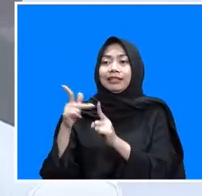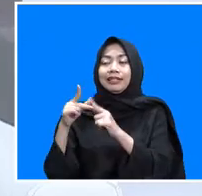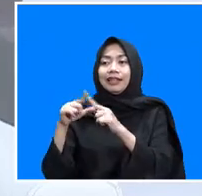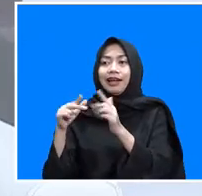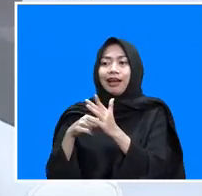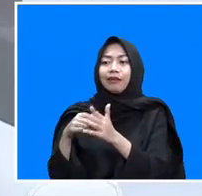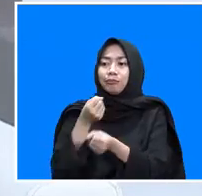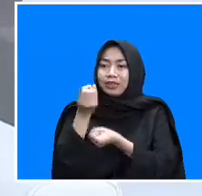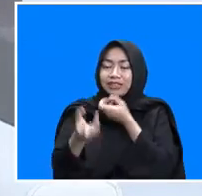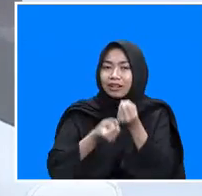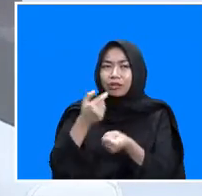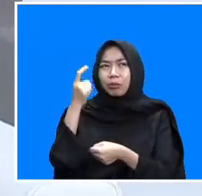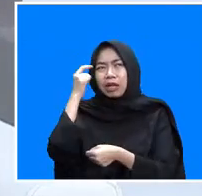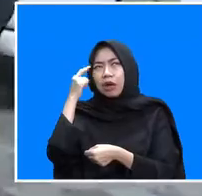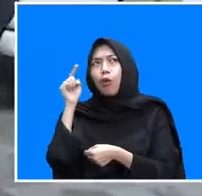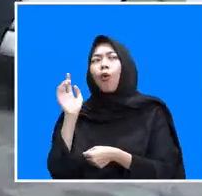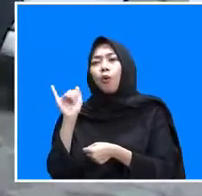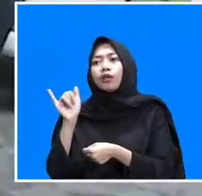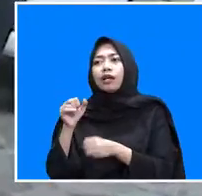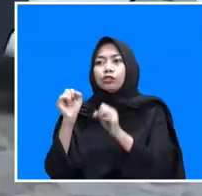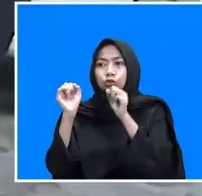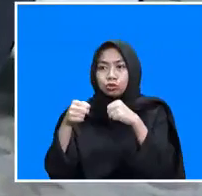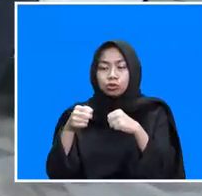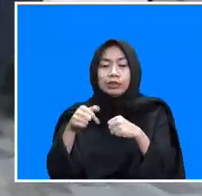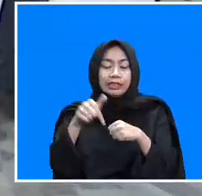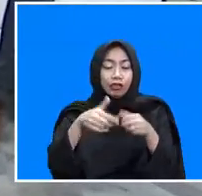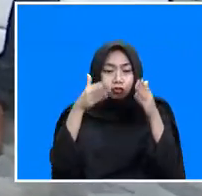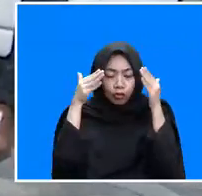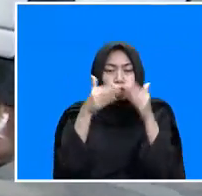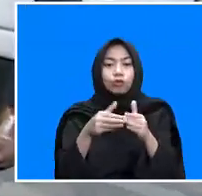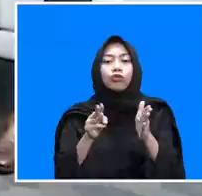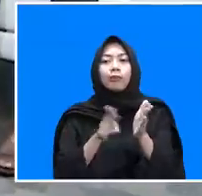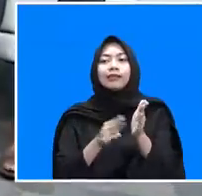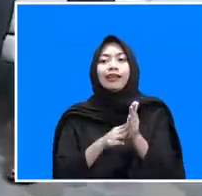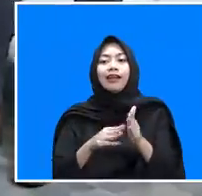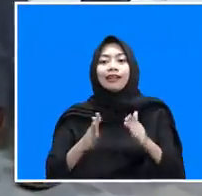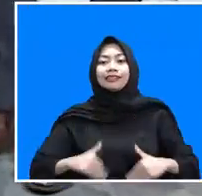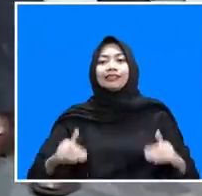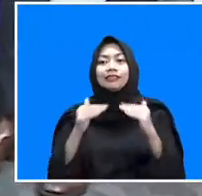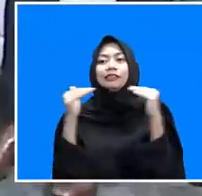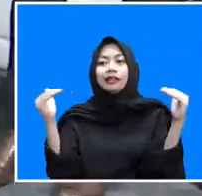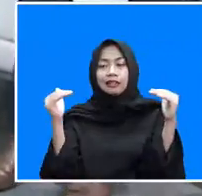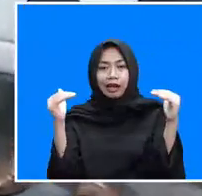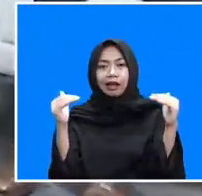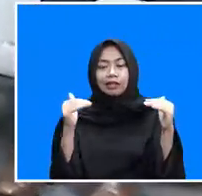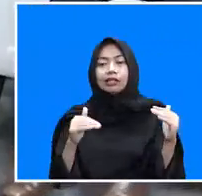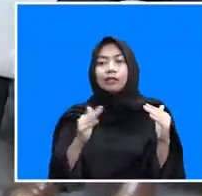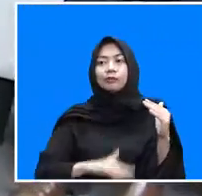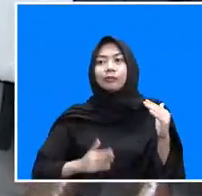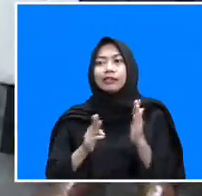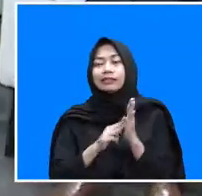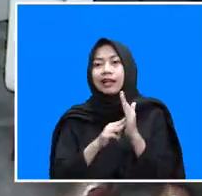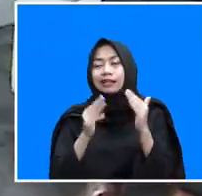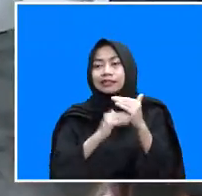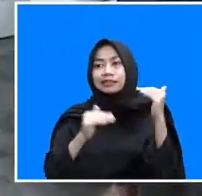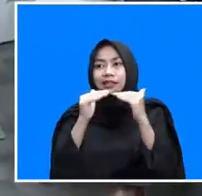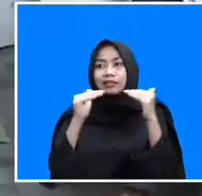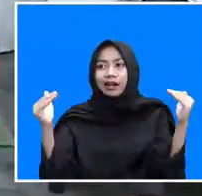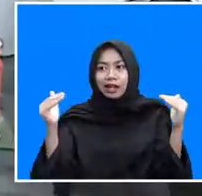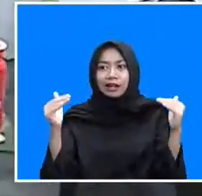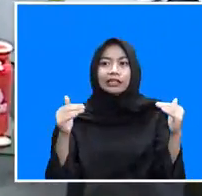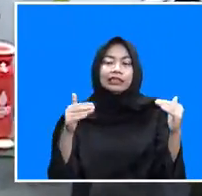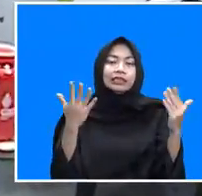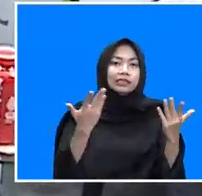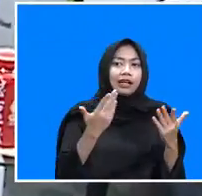also, this point about well-being and the sort of impact that has had on children in terms of this sort of isolation,